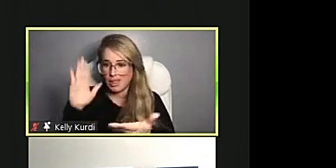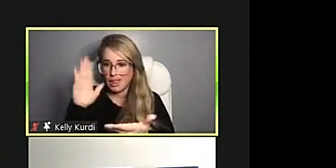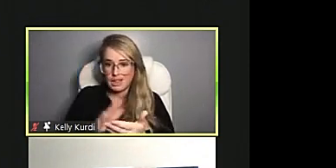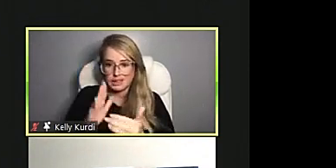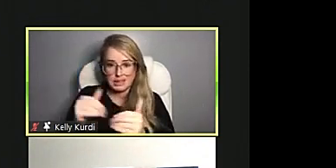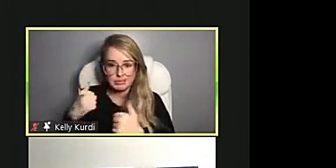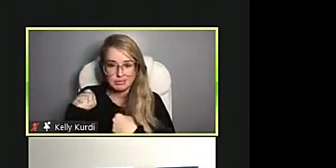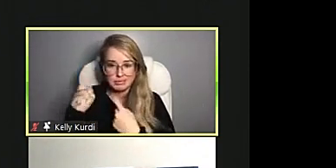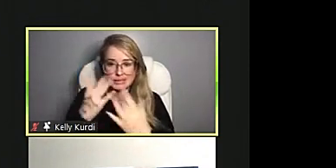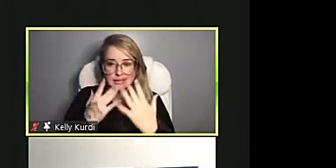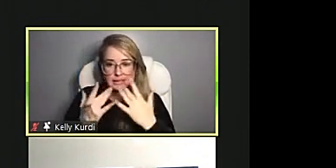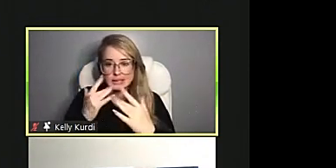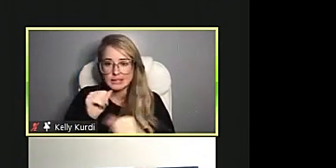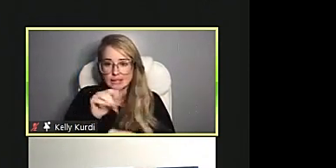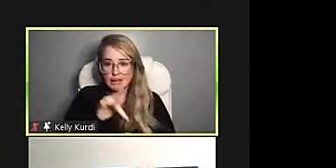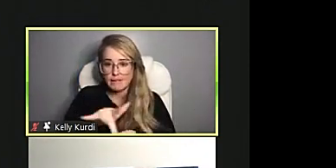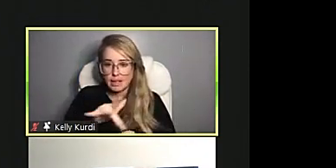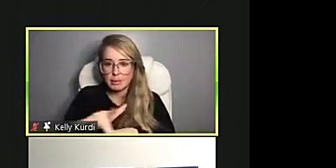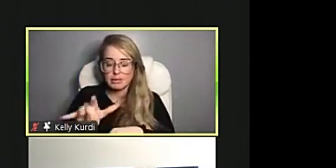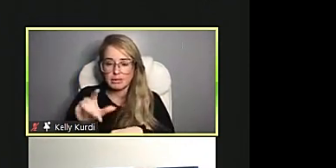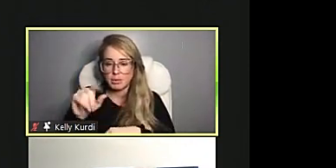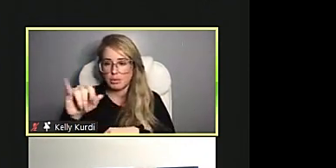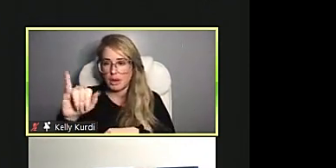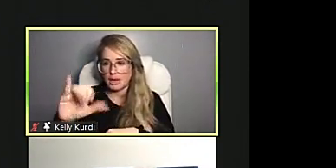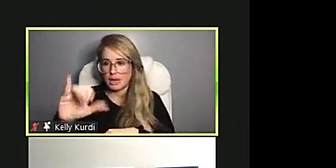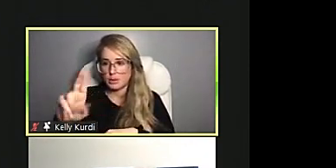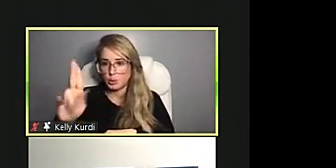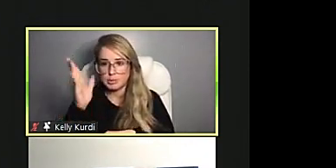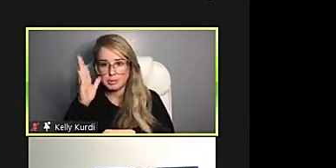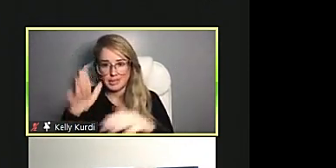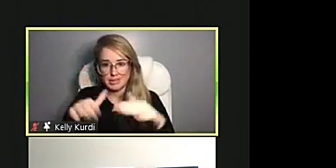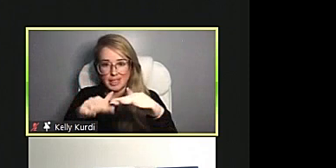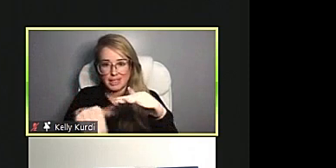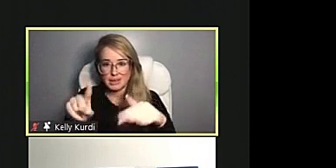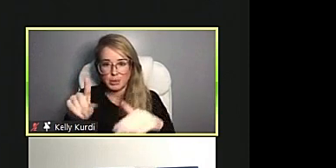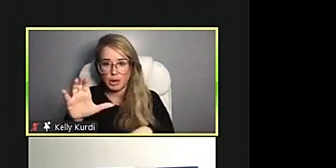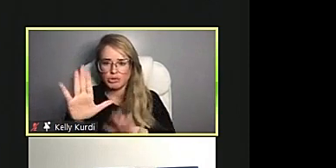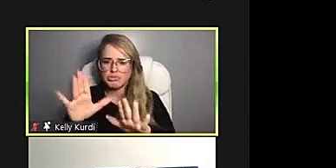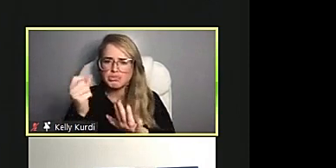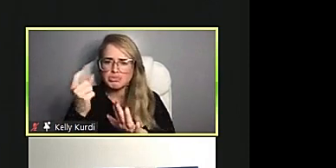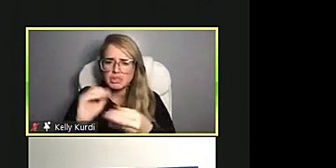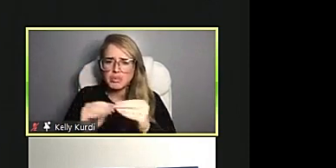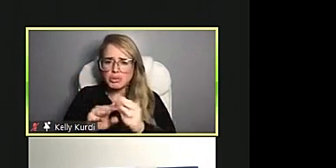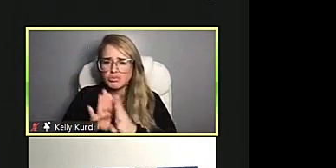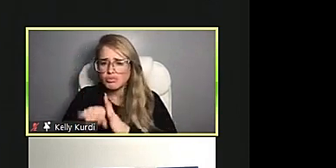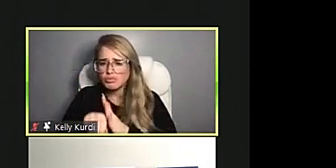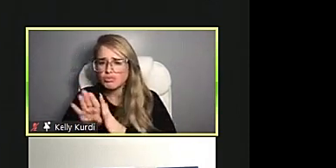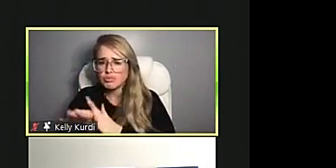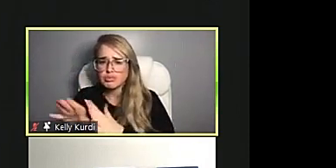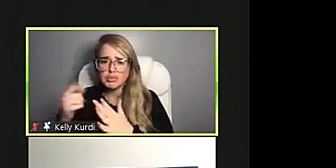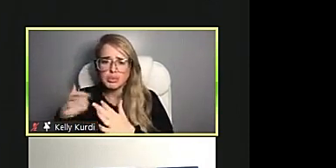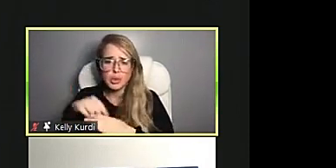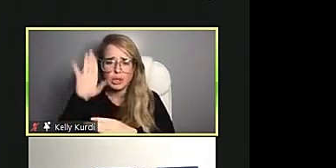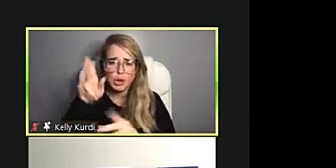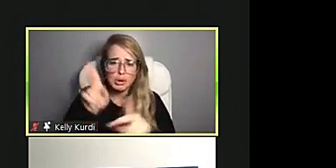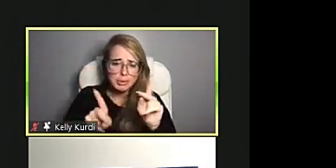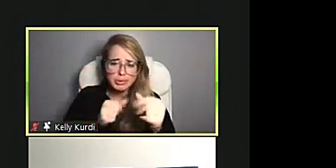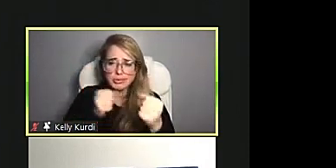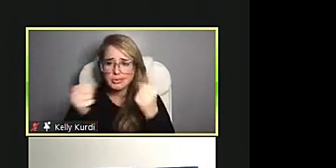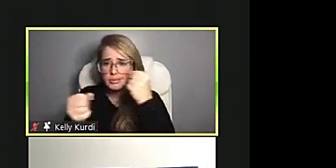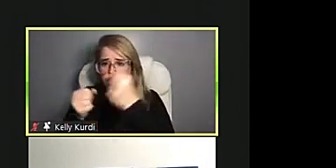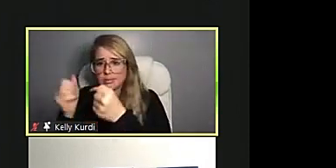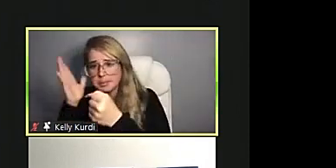And we do have less than 100 ICU beds open at this moment. Now that number fluctuates. We know that people move in and out of